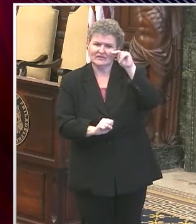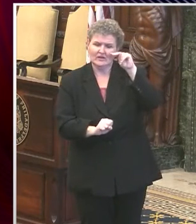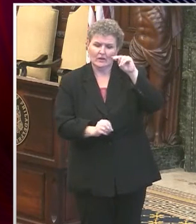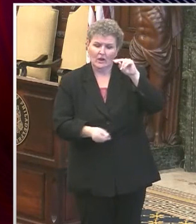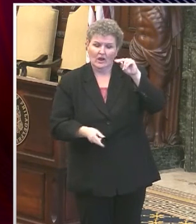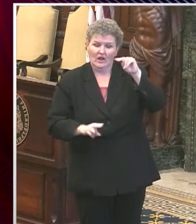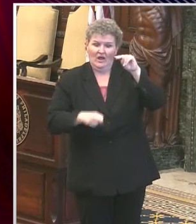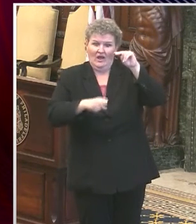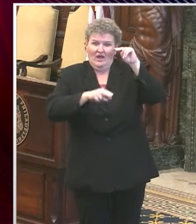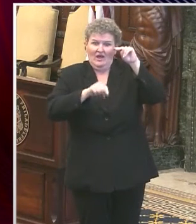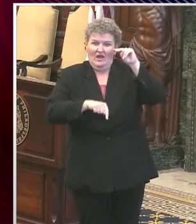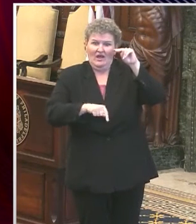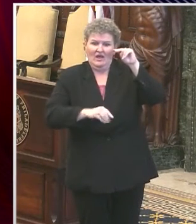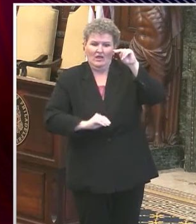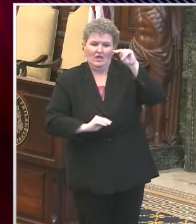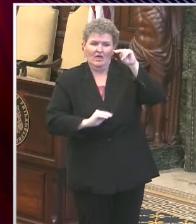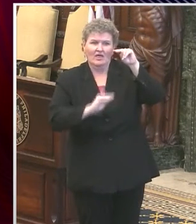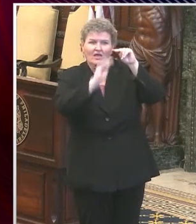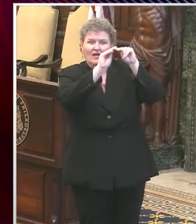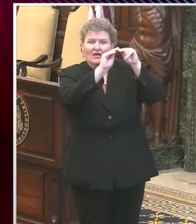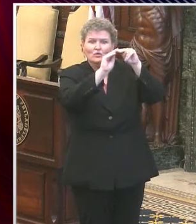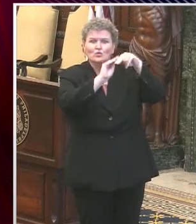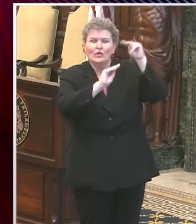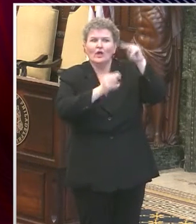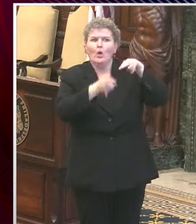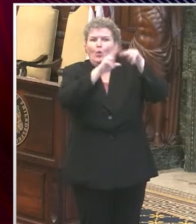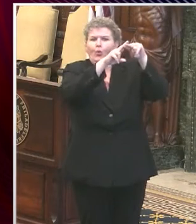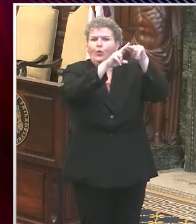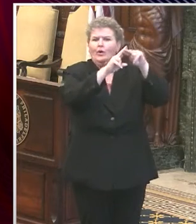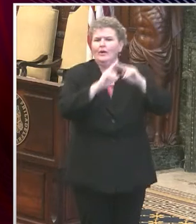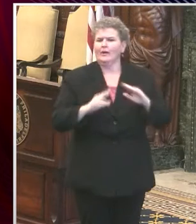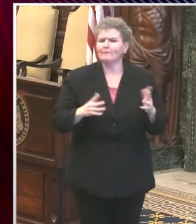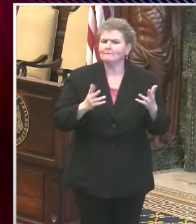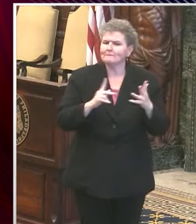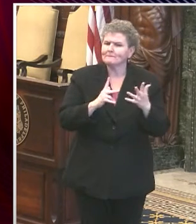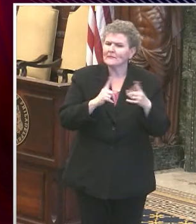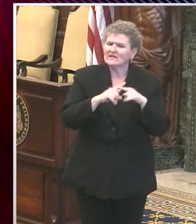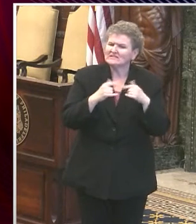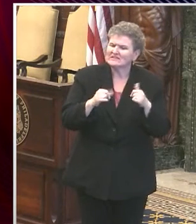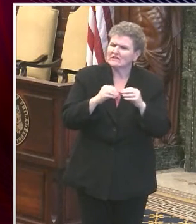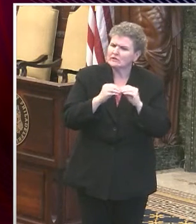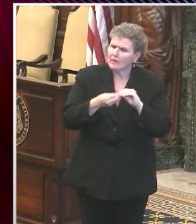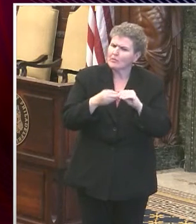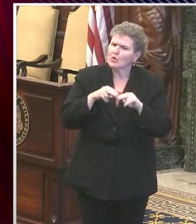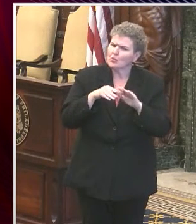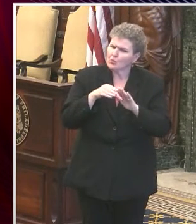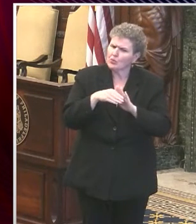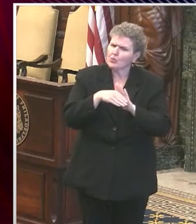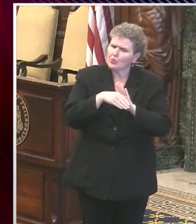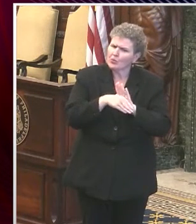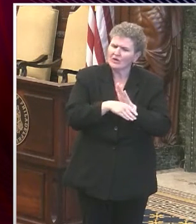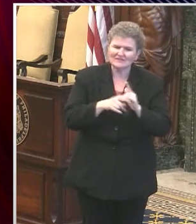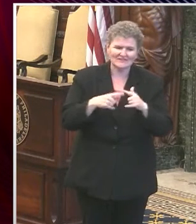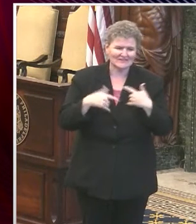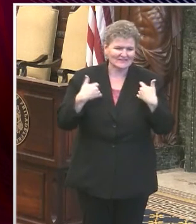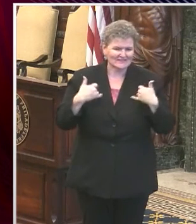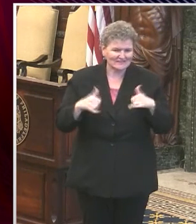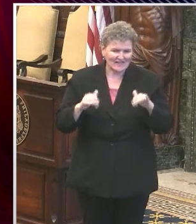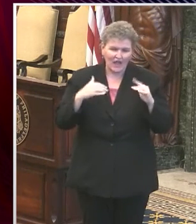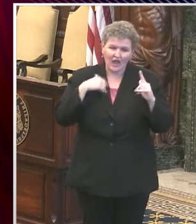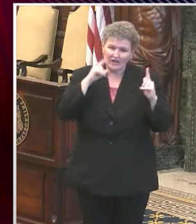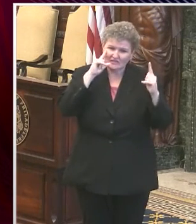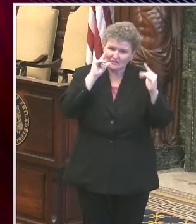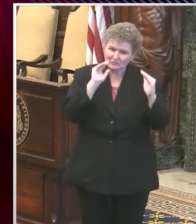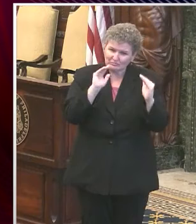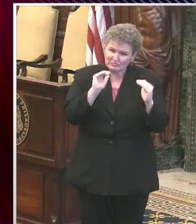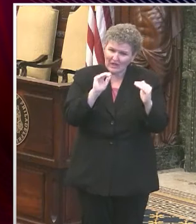our case rates rise further? Or was it, if it started to fall in the South, would it stay the same here? I expected it would arrive here